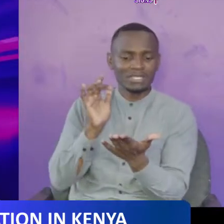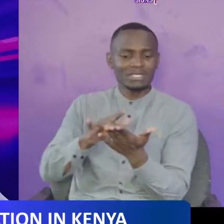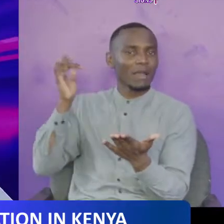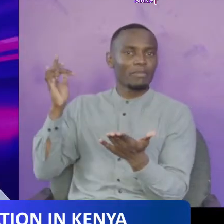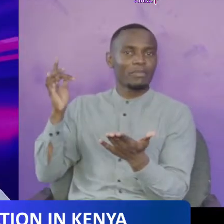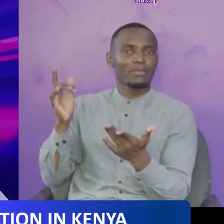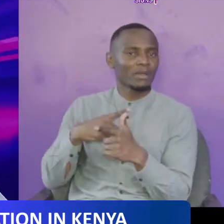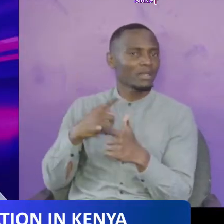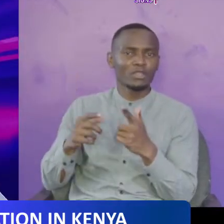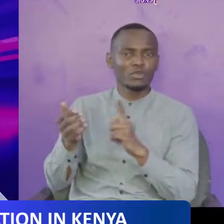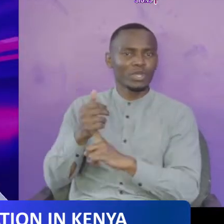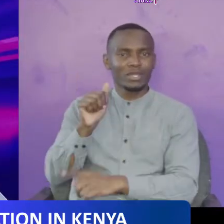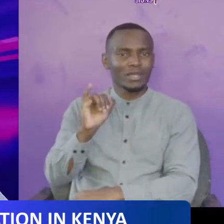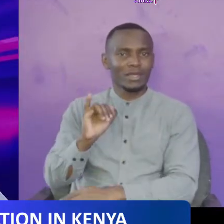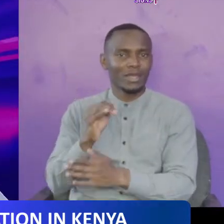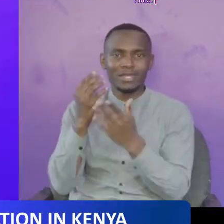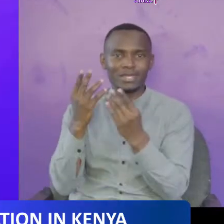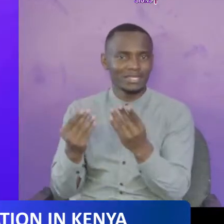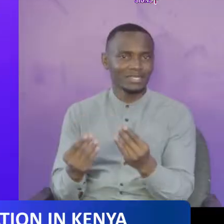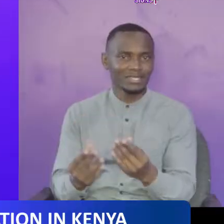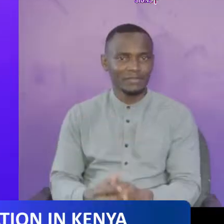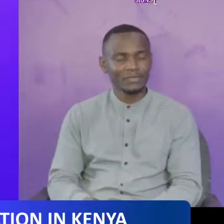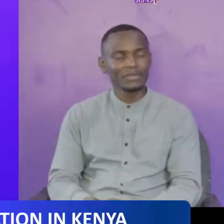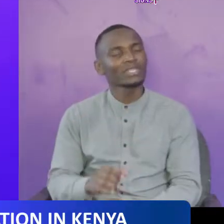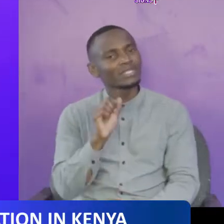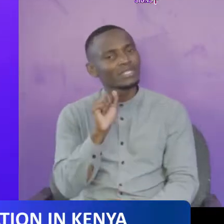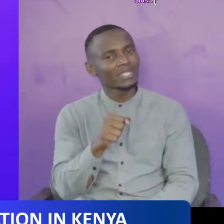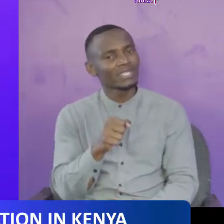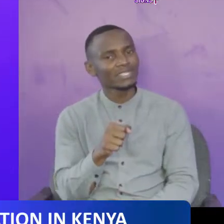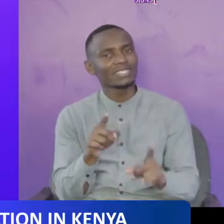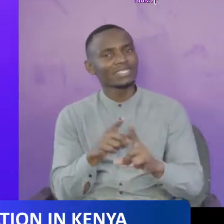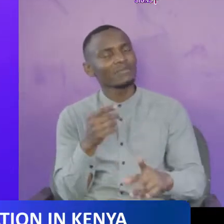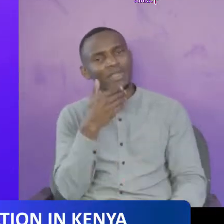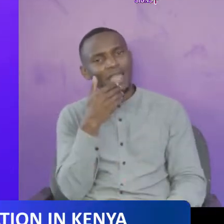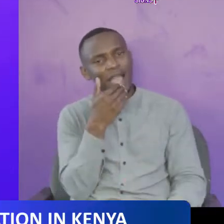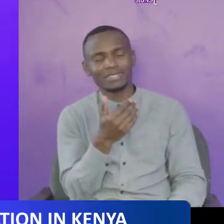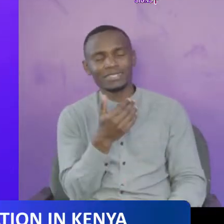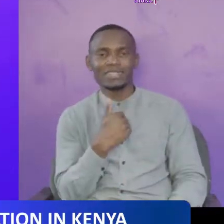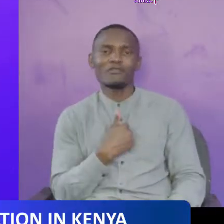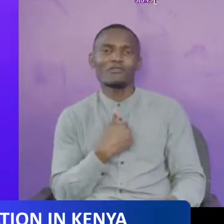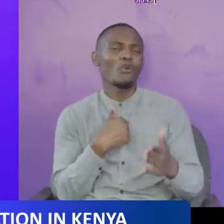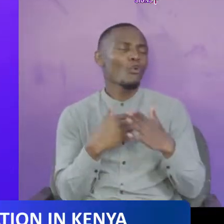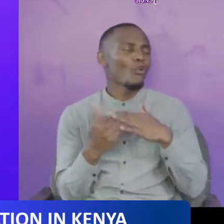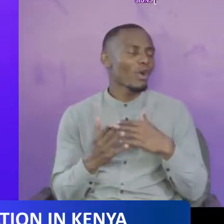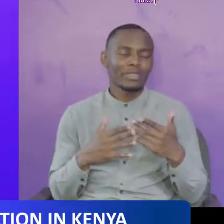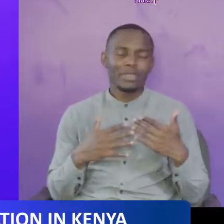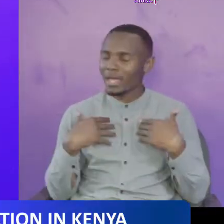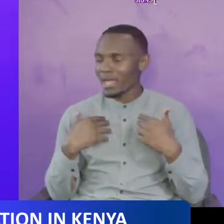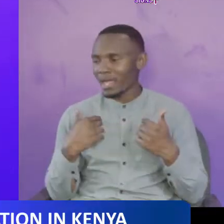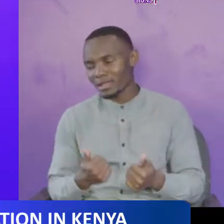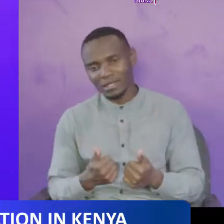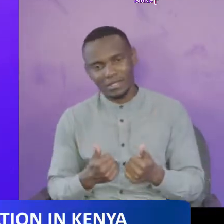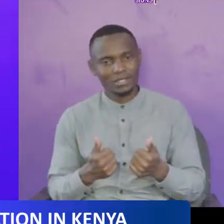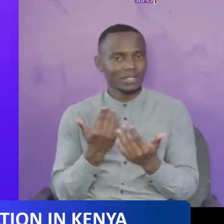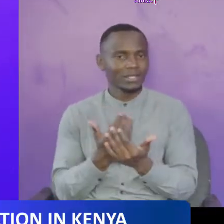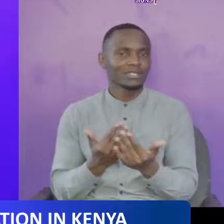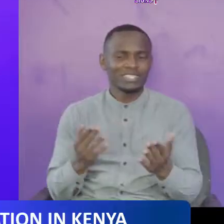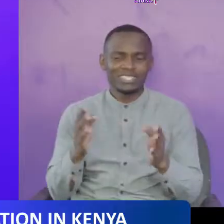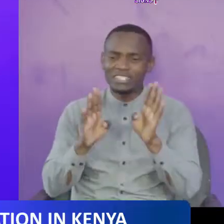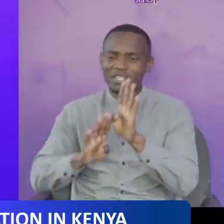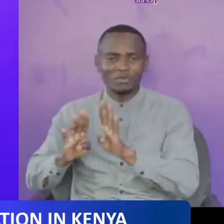Yes. And the answers, is it health? Is it how the children behave today? Is this